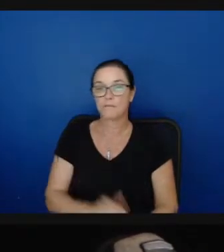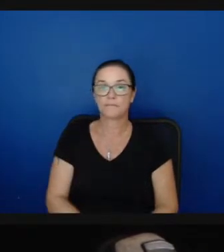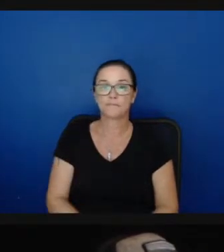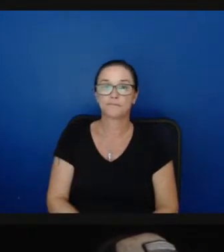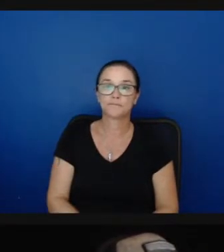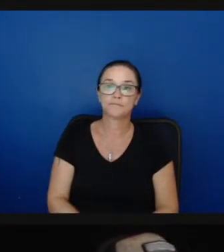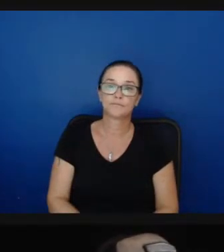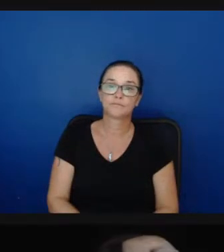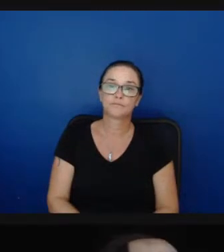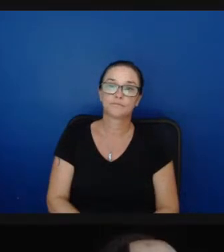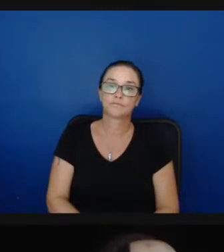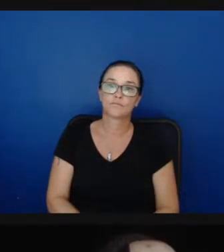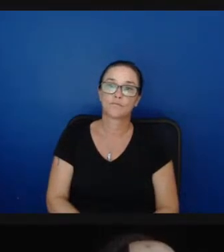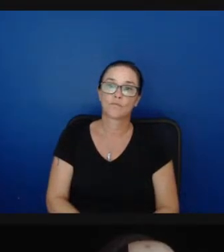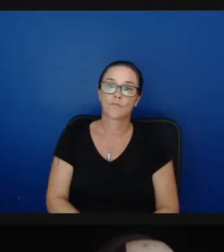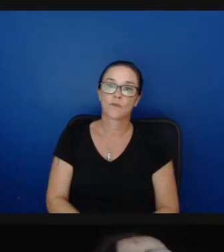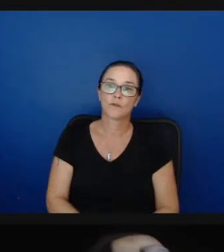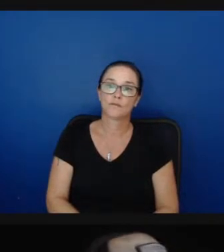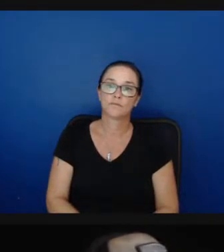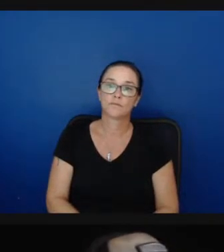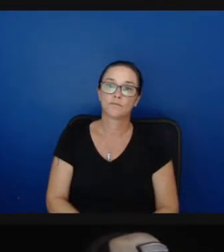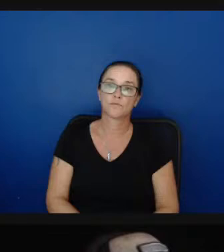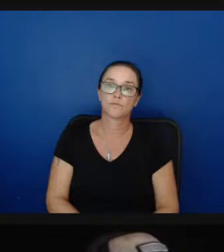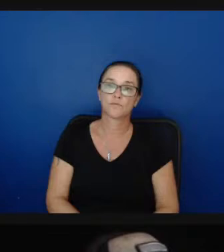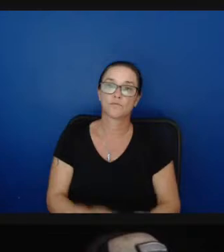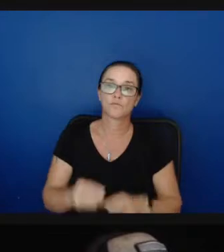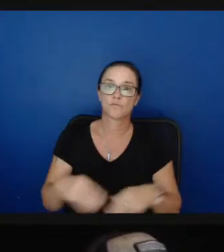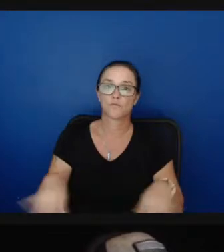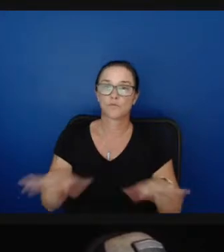The one we looked at here. Groundwater,